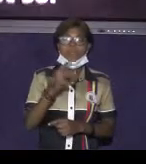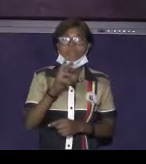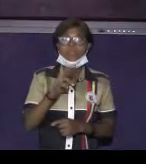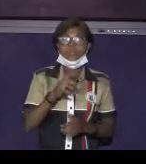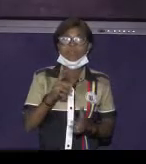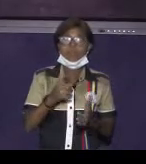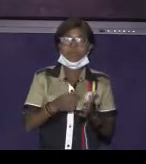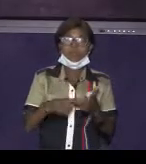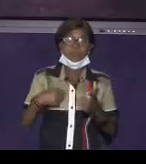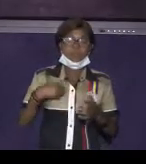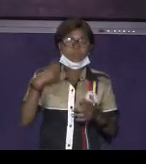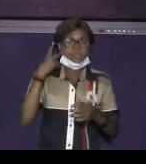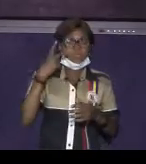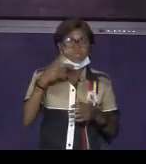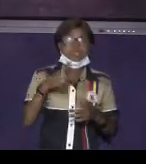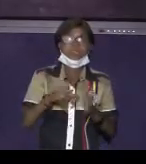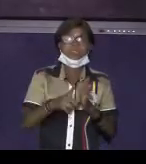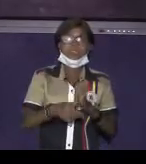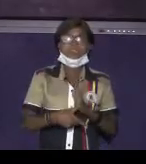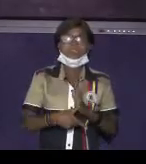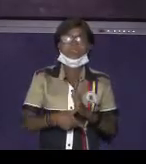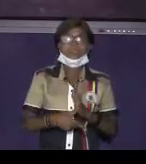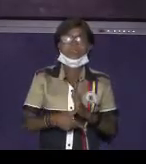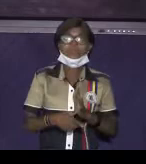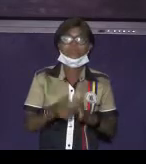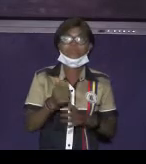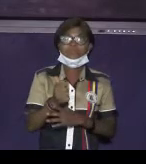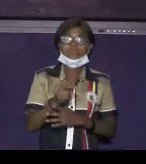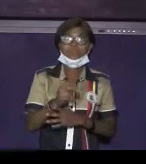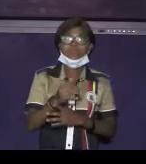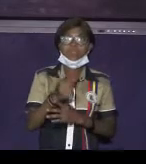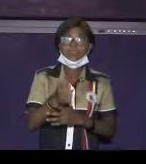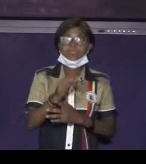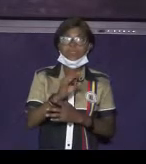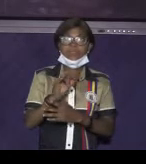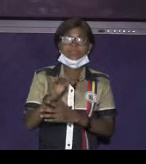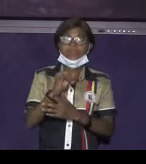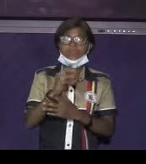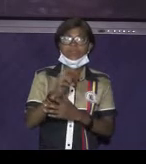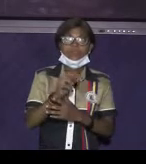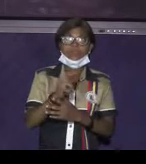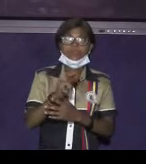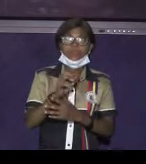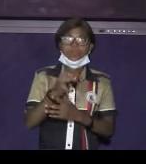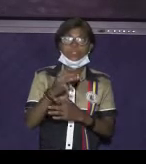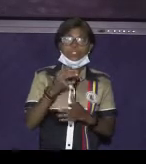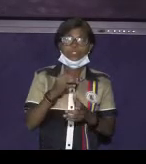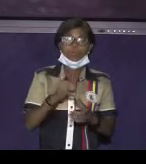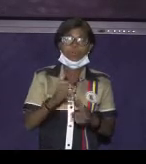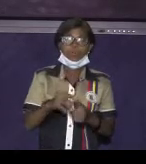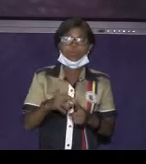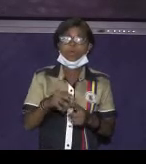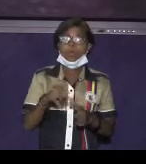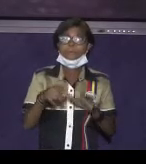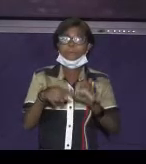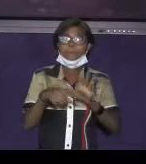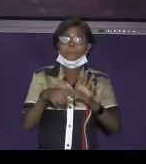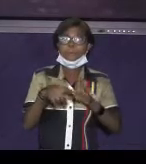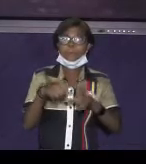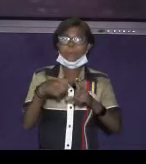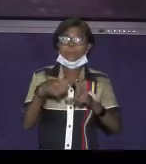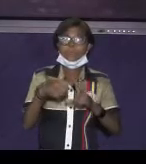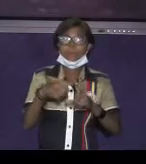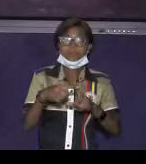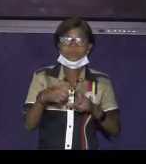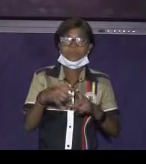the lesson. An affirmative or positive sentence means something is so. Jane is a